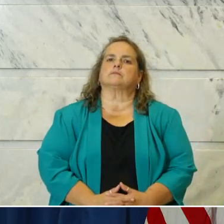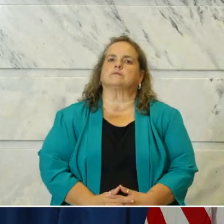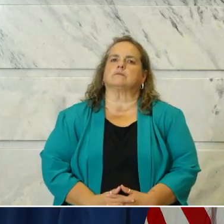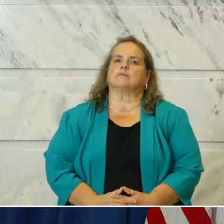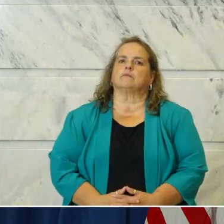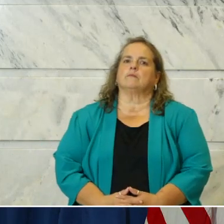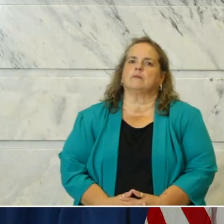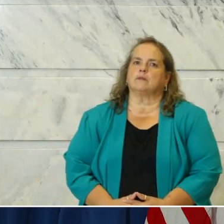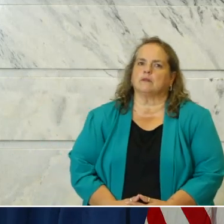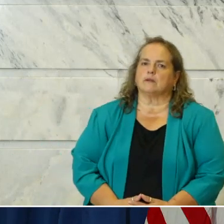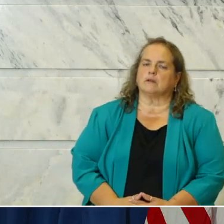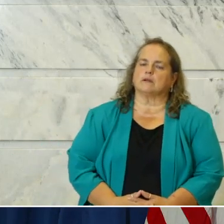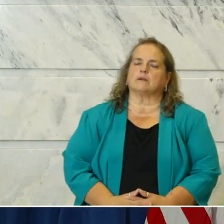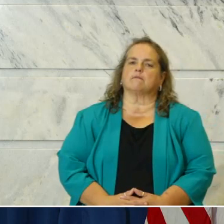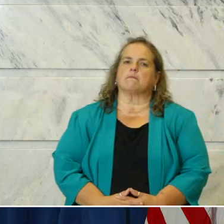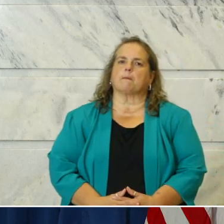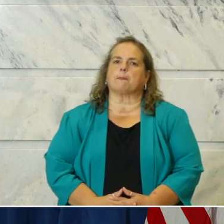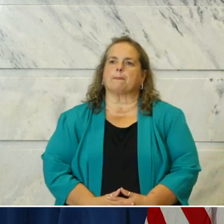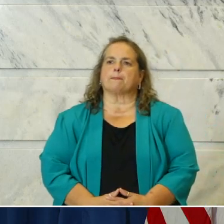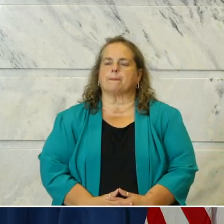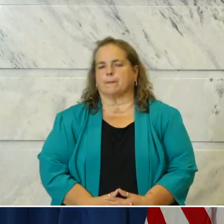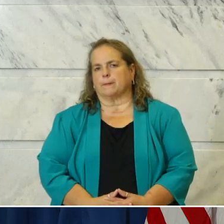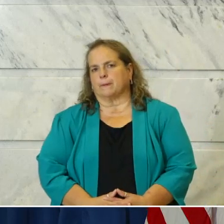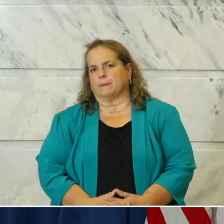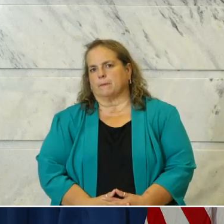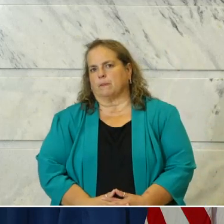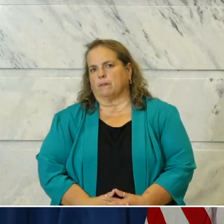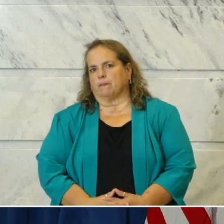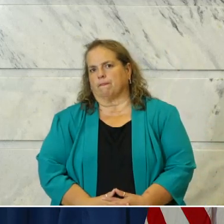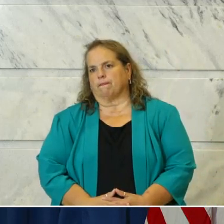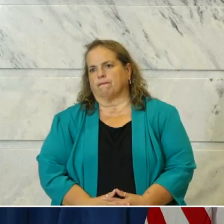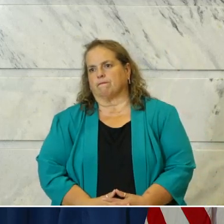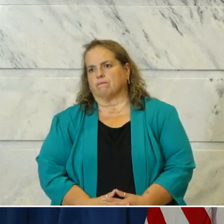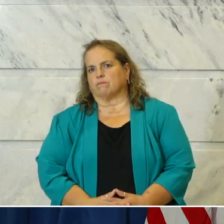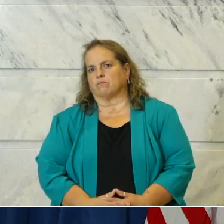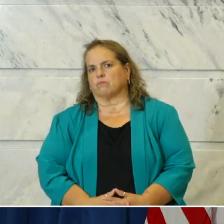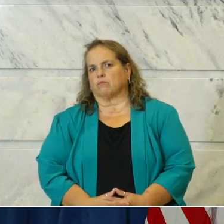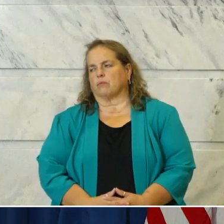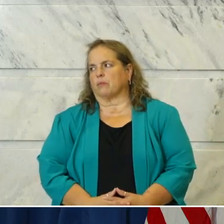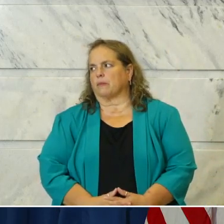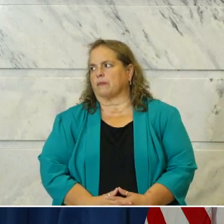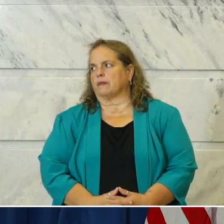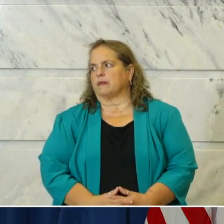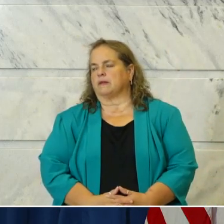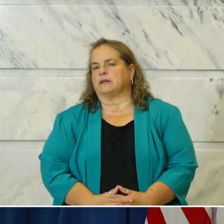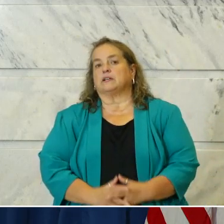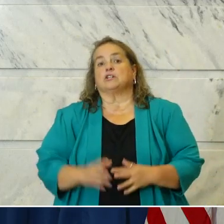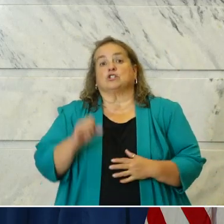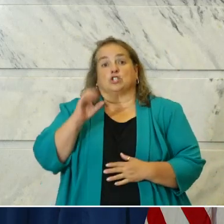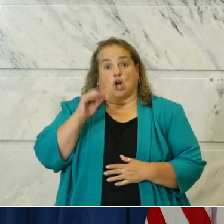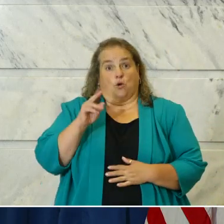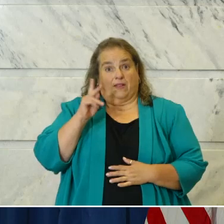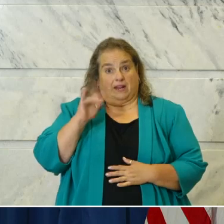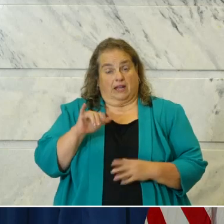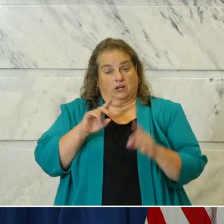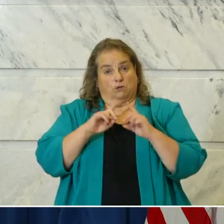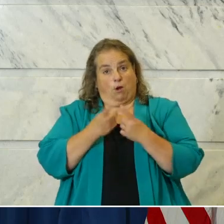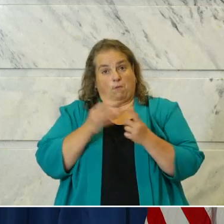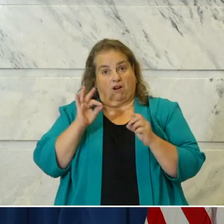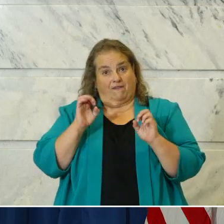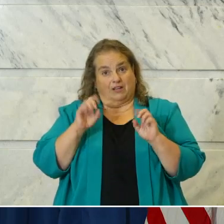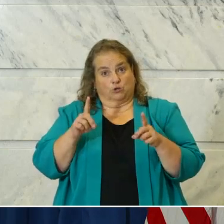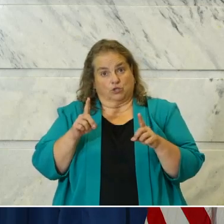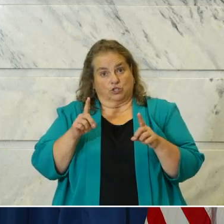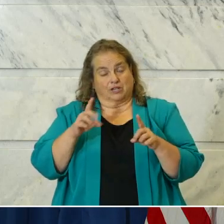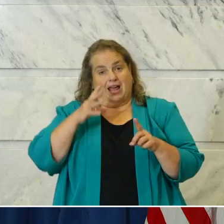feet apart. Would you respond to that, and if you think it's a good idea, why is that a good idea? So the Kentucky Department of